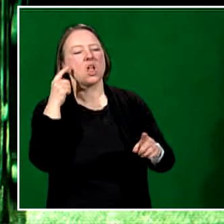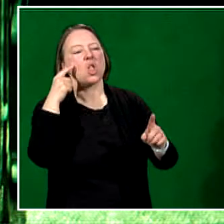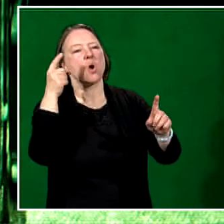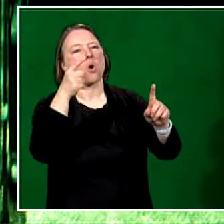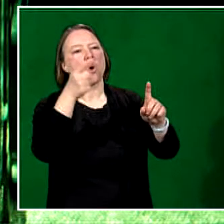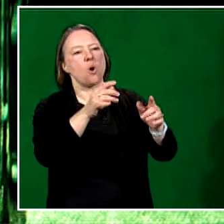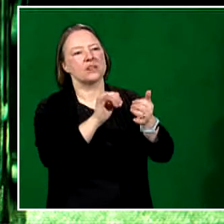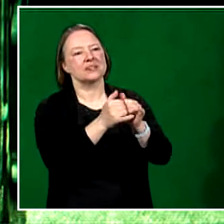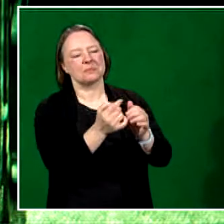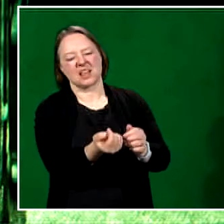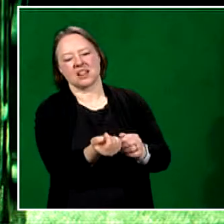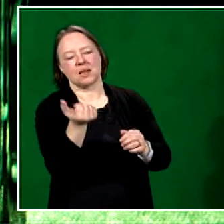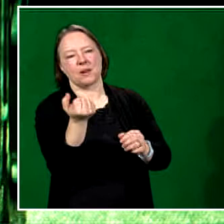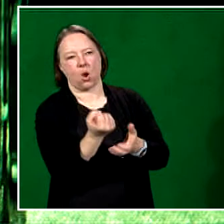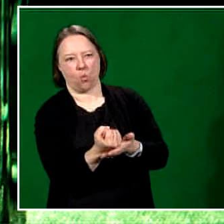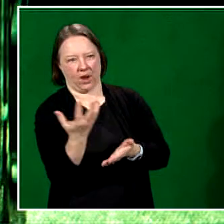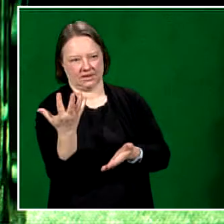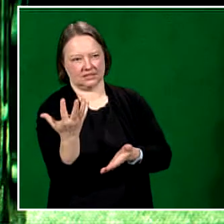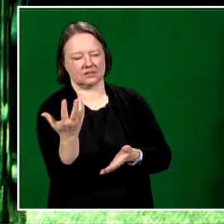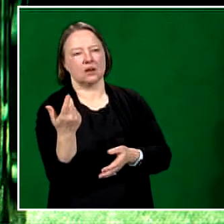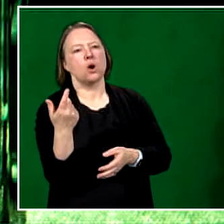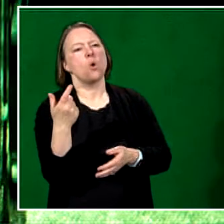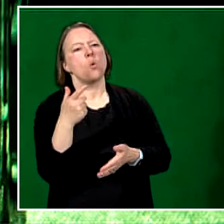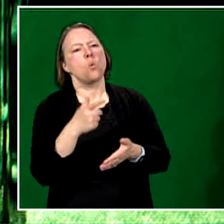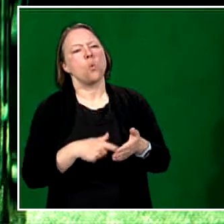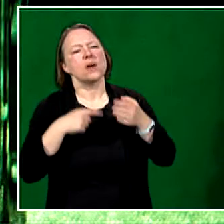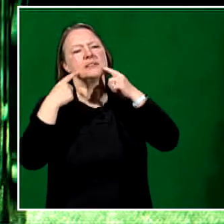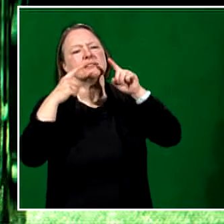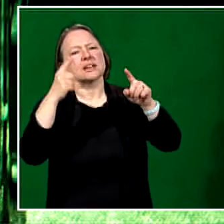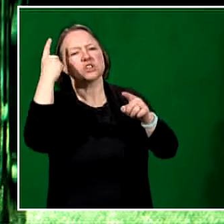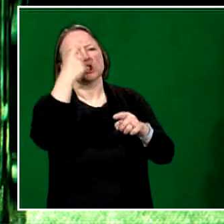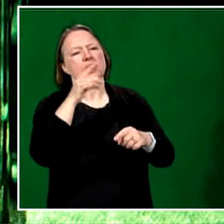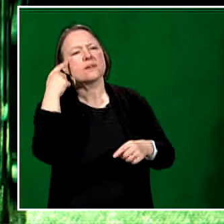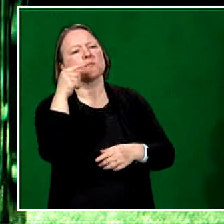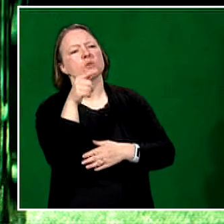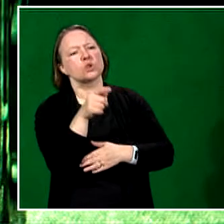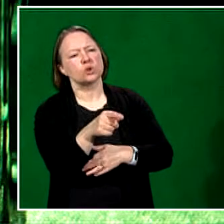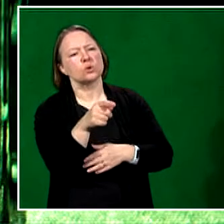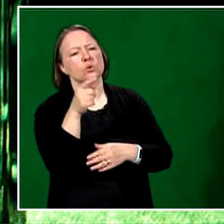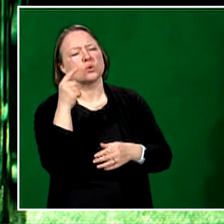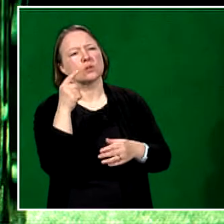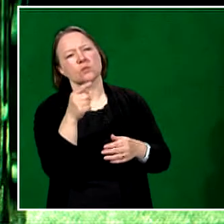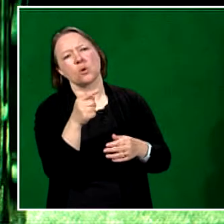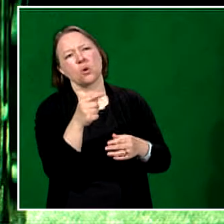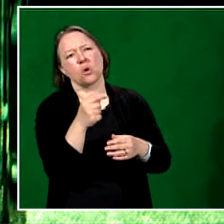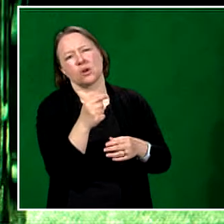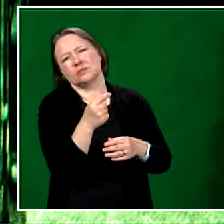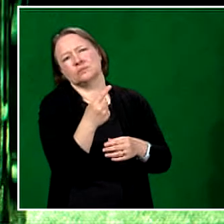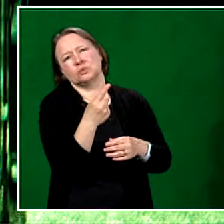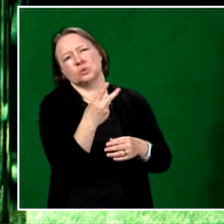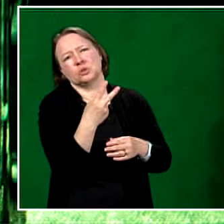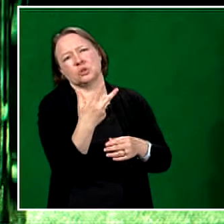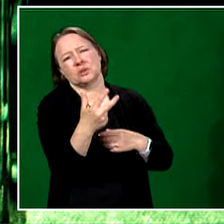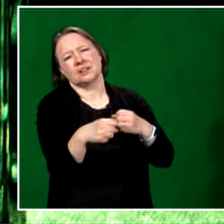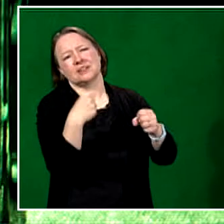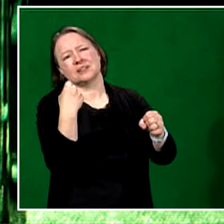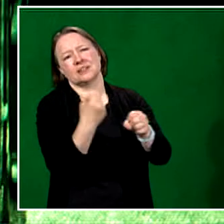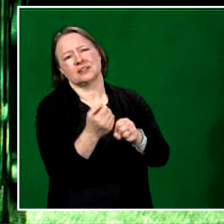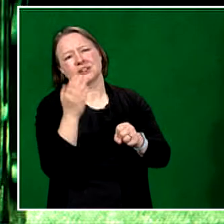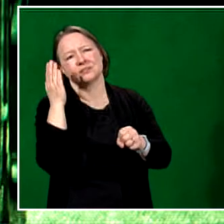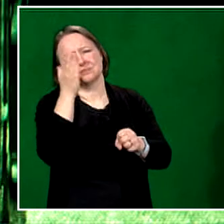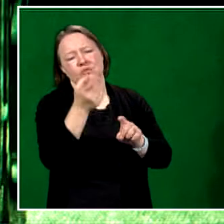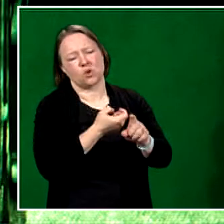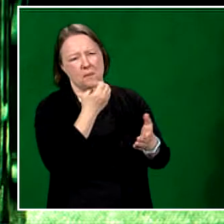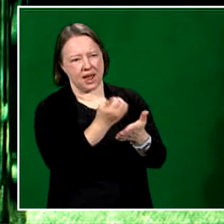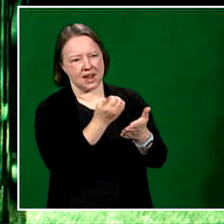to be to eliminate waste. What does success look like for you in years 1, 2, and 3 from a from an economic